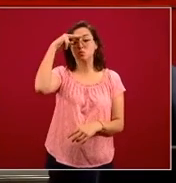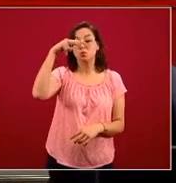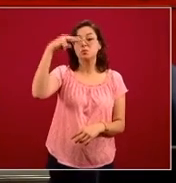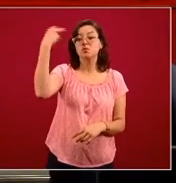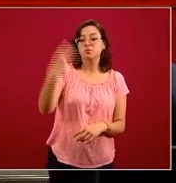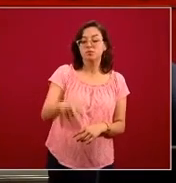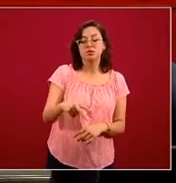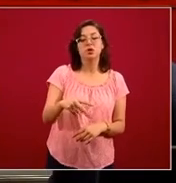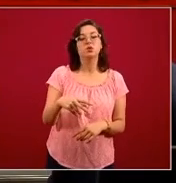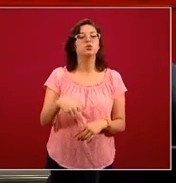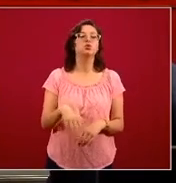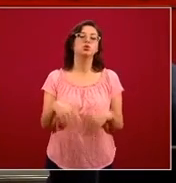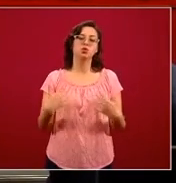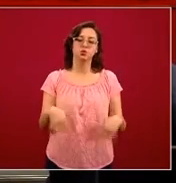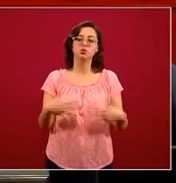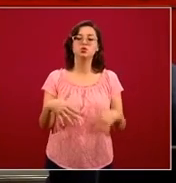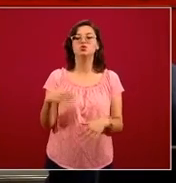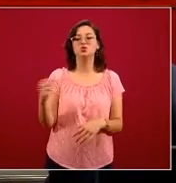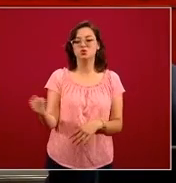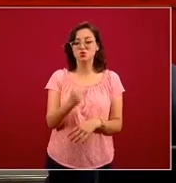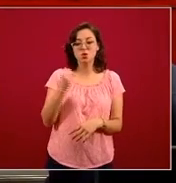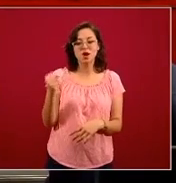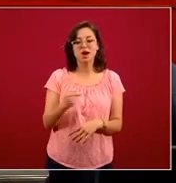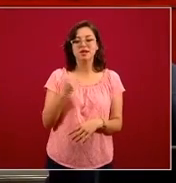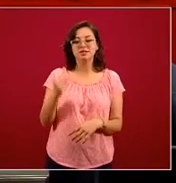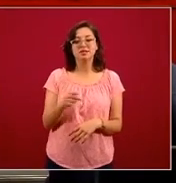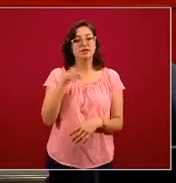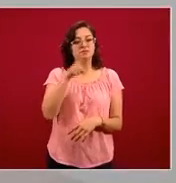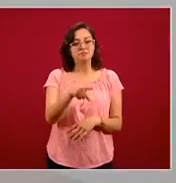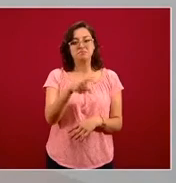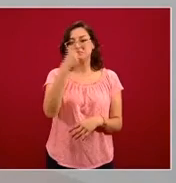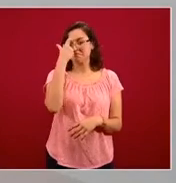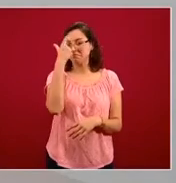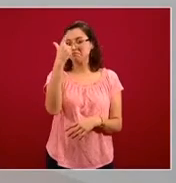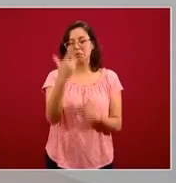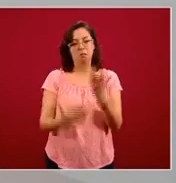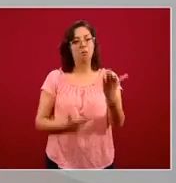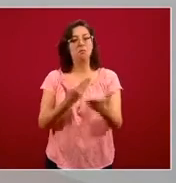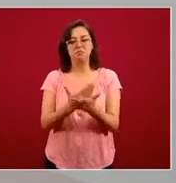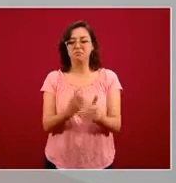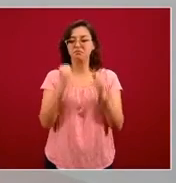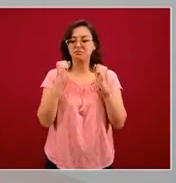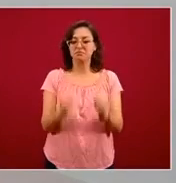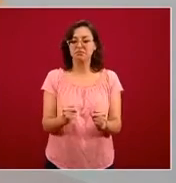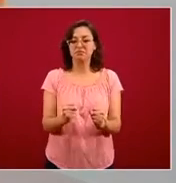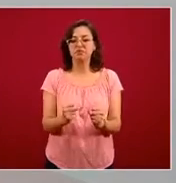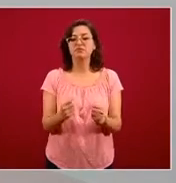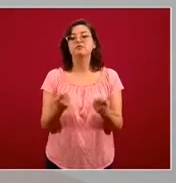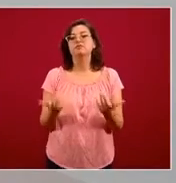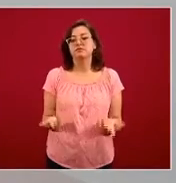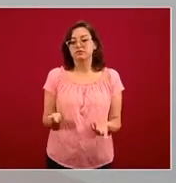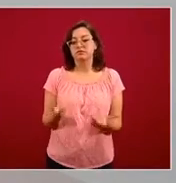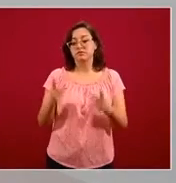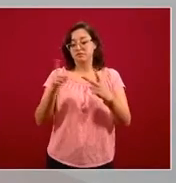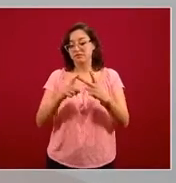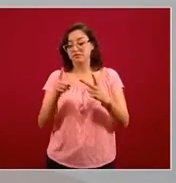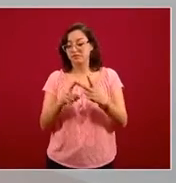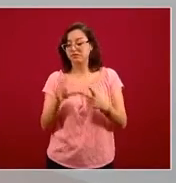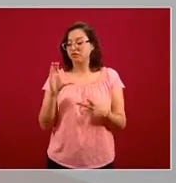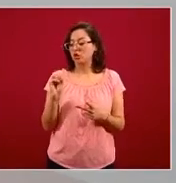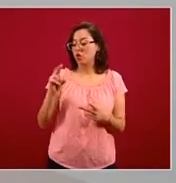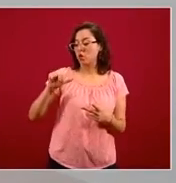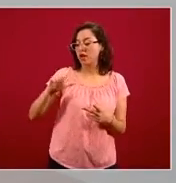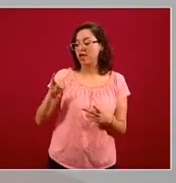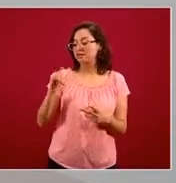bought, well, we thankfully, luckily, have stumbled upon this very solid